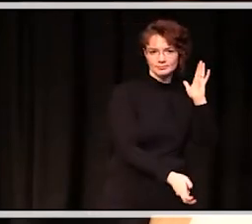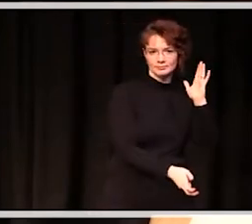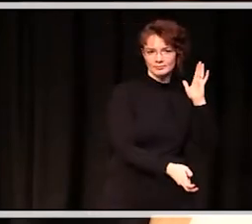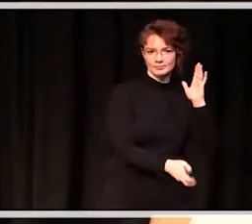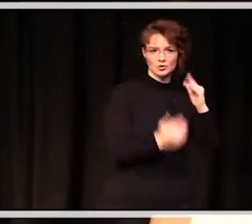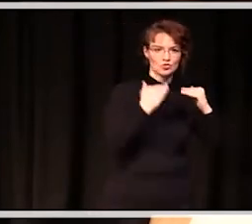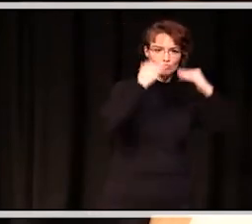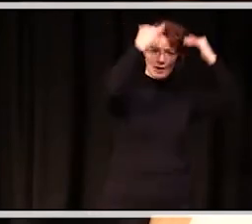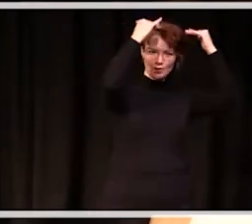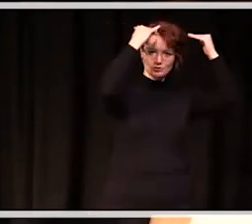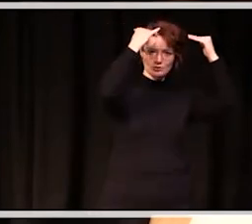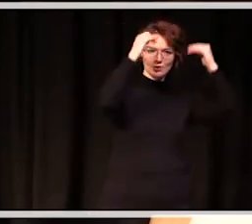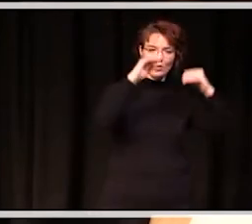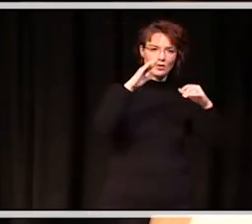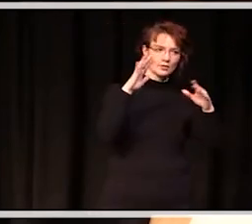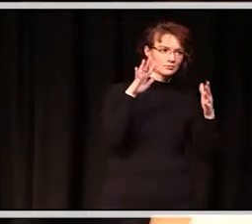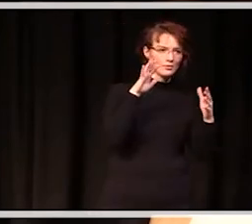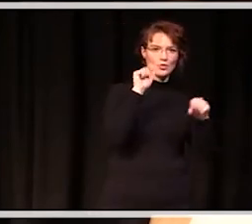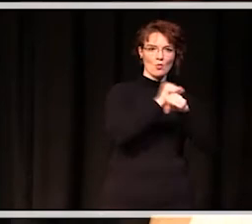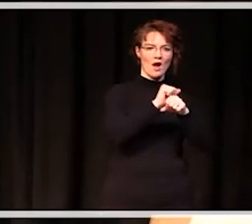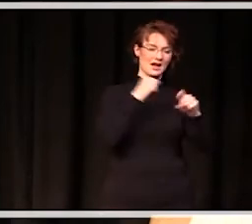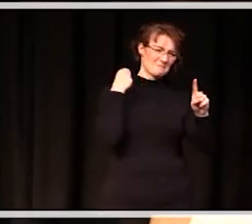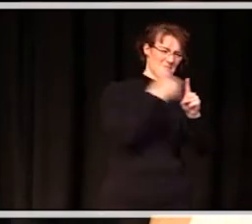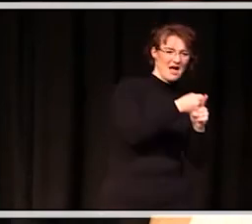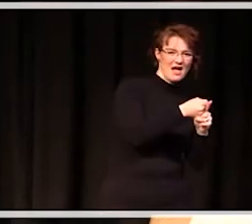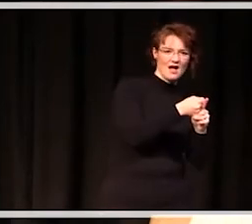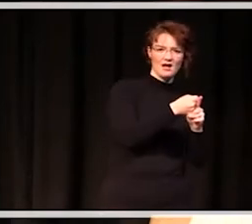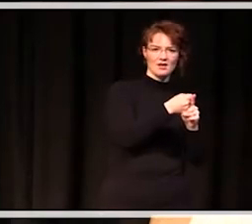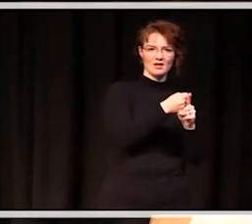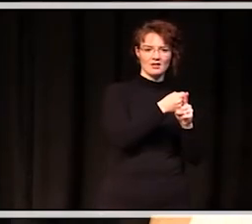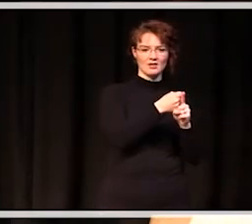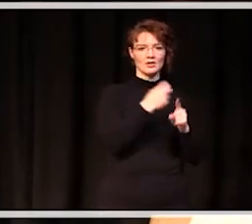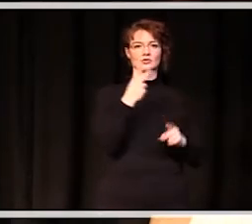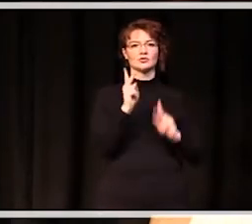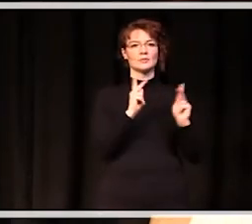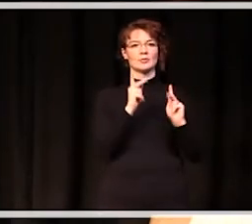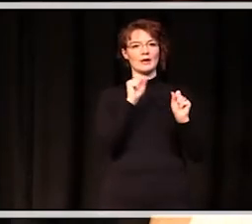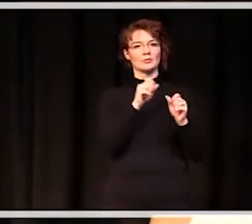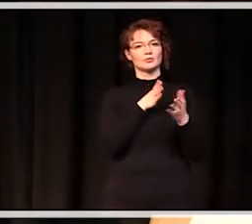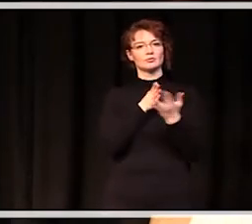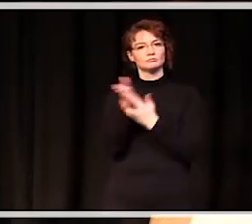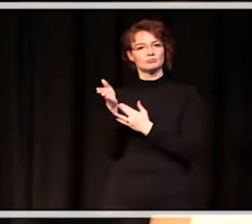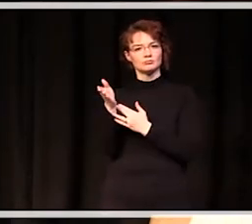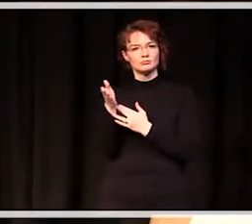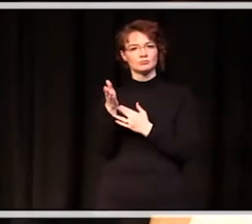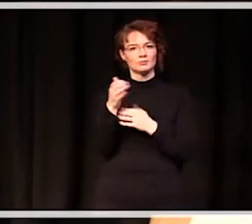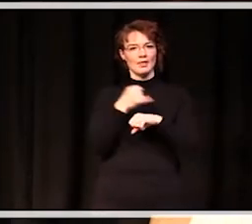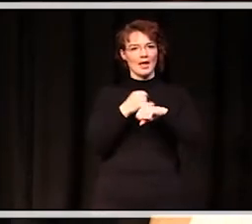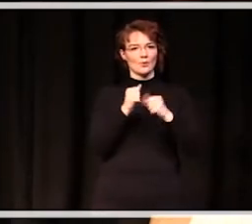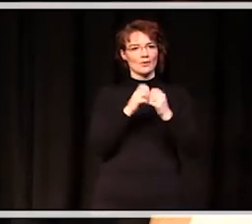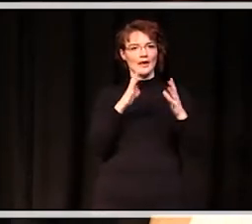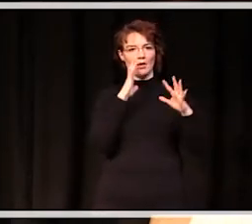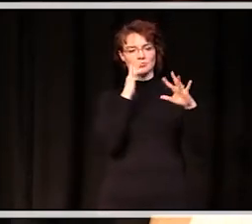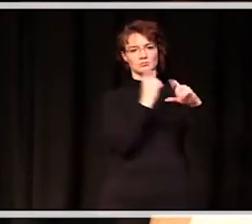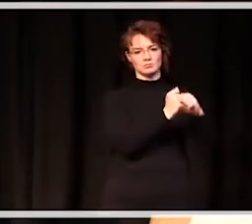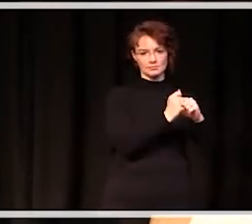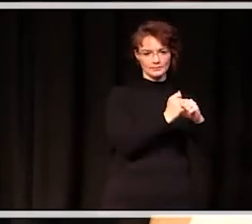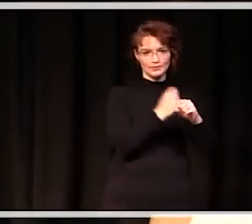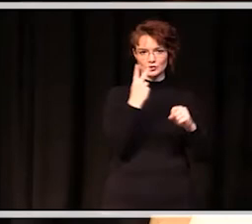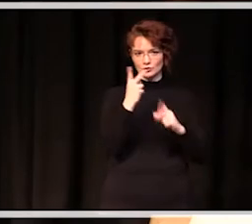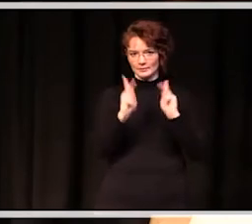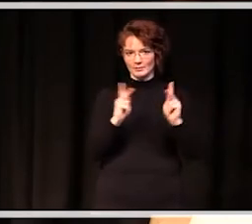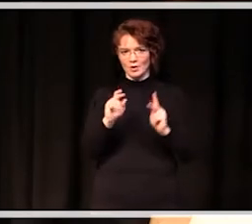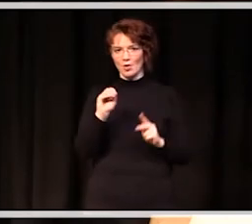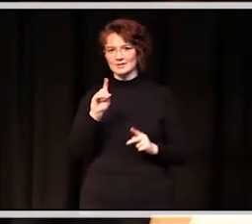crashed on the rock. And there's two people who were able to pass by this island without being sucked in. You've